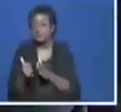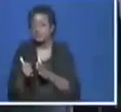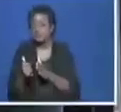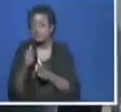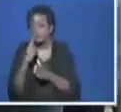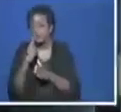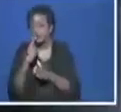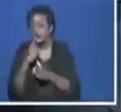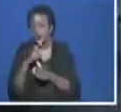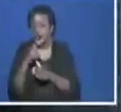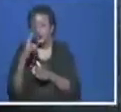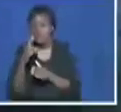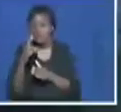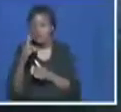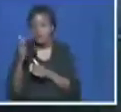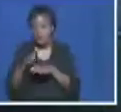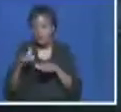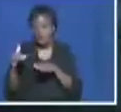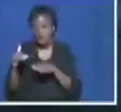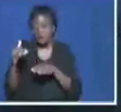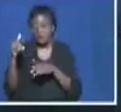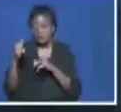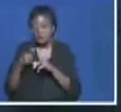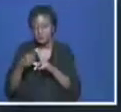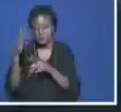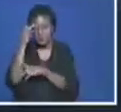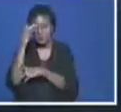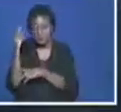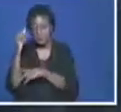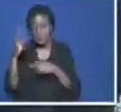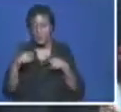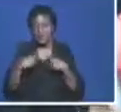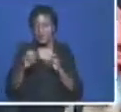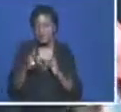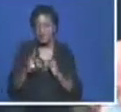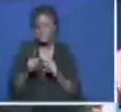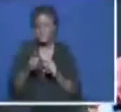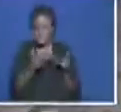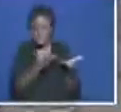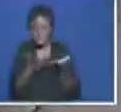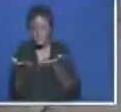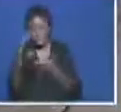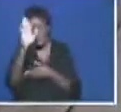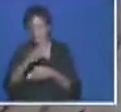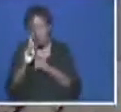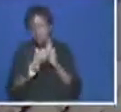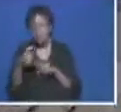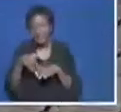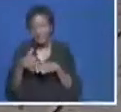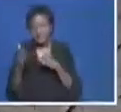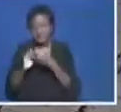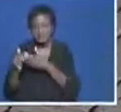those who have been ordained to have an opportunity to serve God's people. And so we in the community today giving